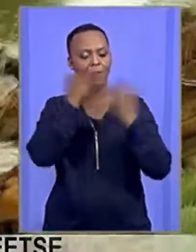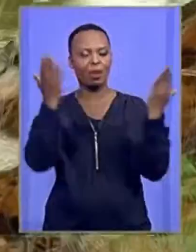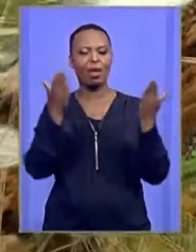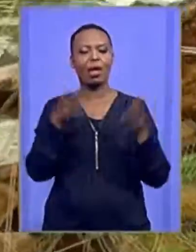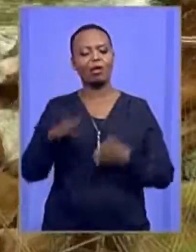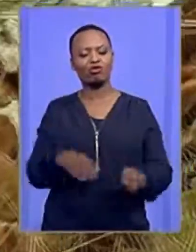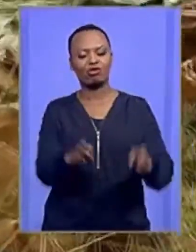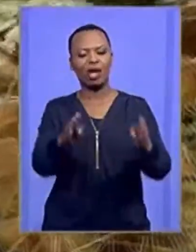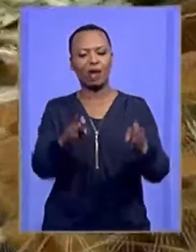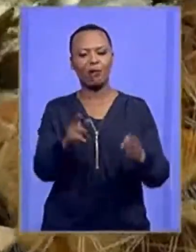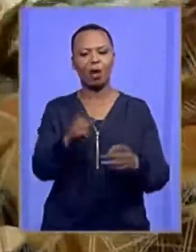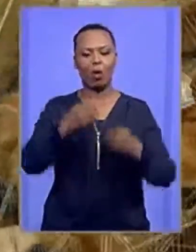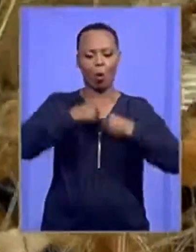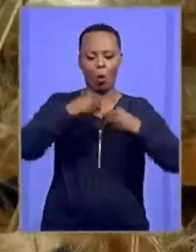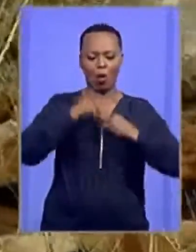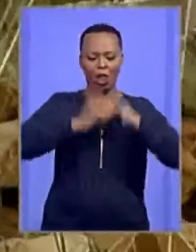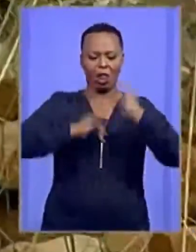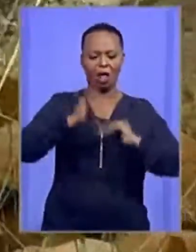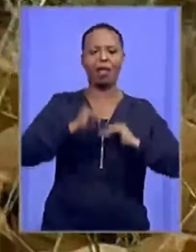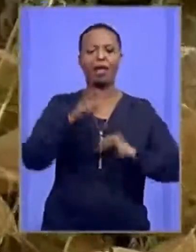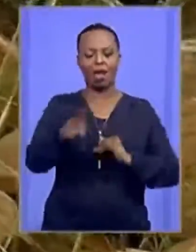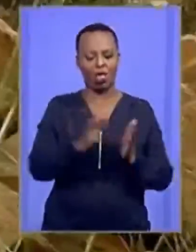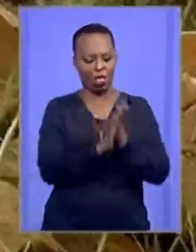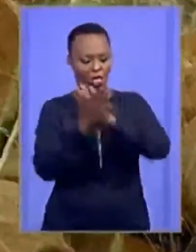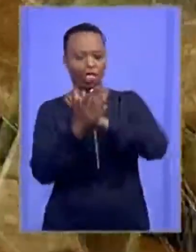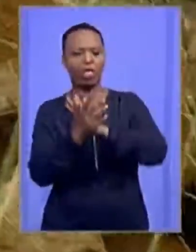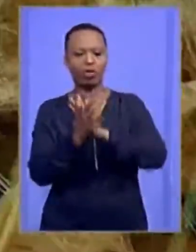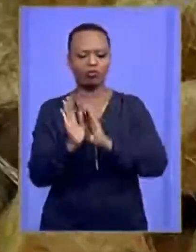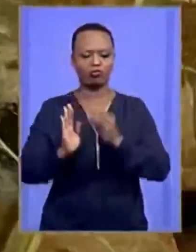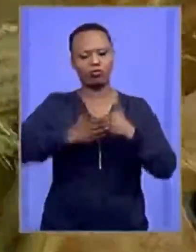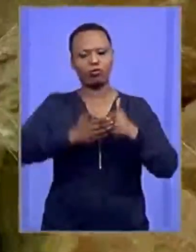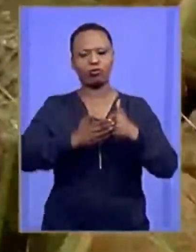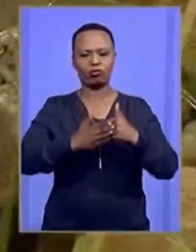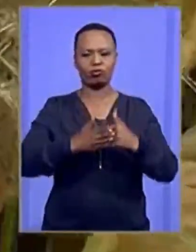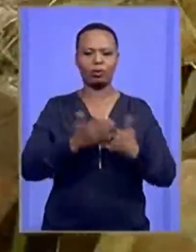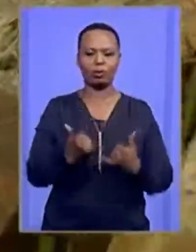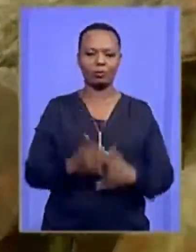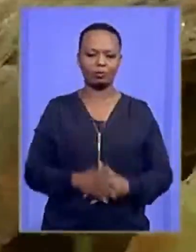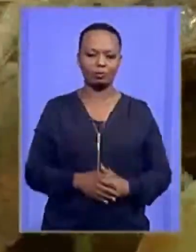ga letšatši ka moka go theogetšwe kabo le tshepetšo ya meetse e tšwela pele ka Groot Nyl.